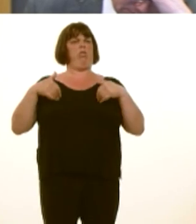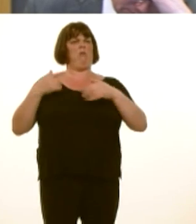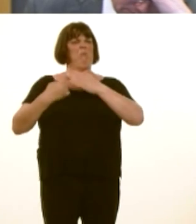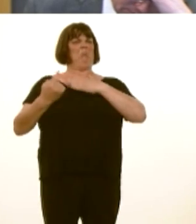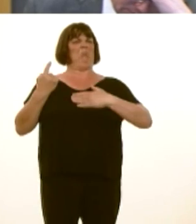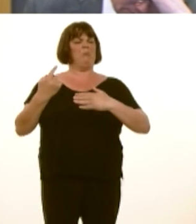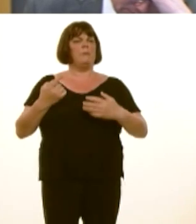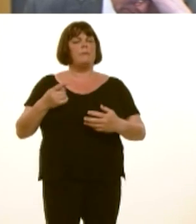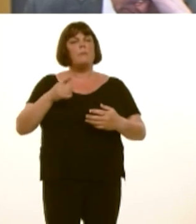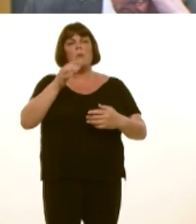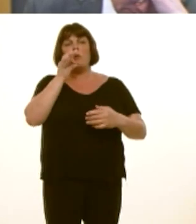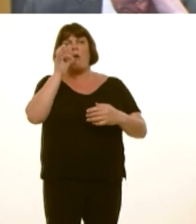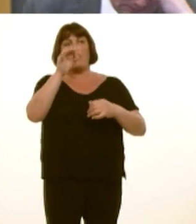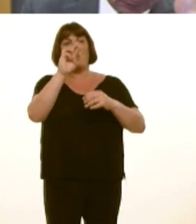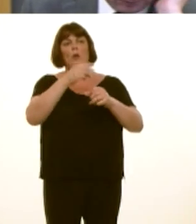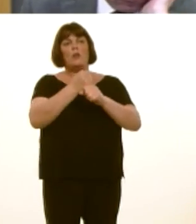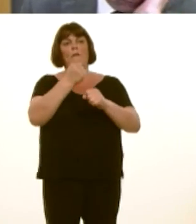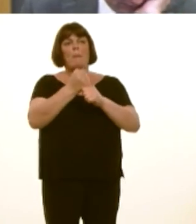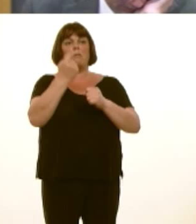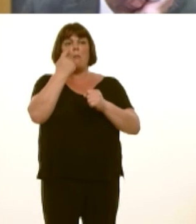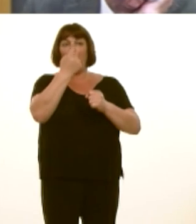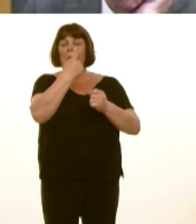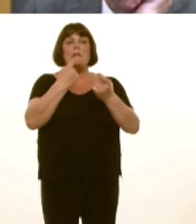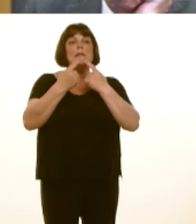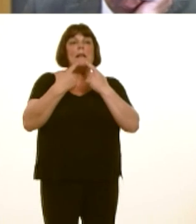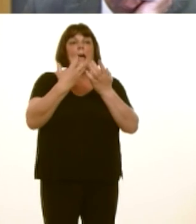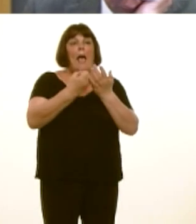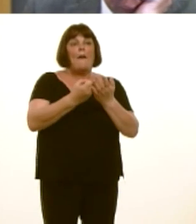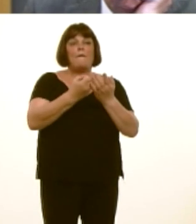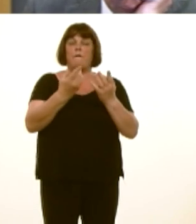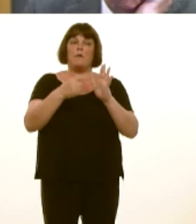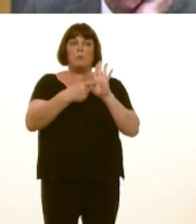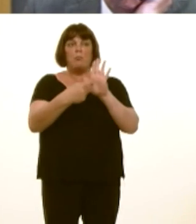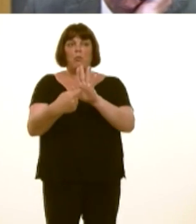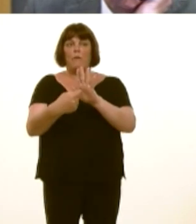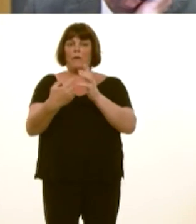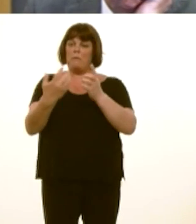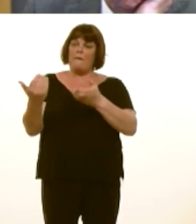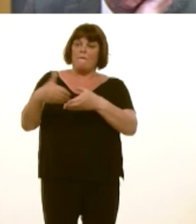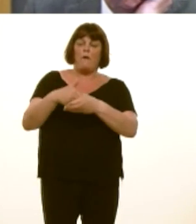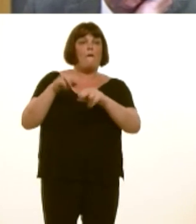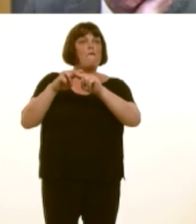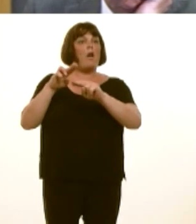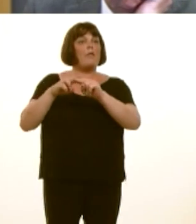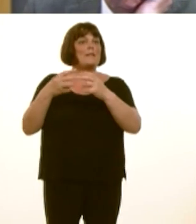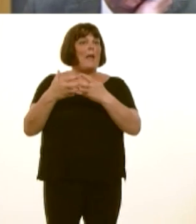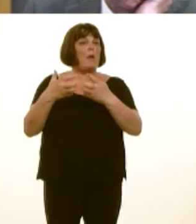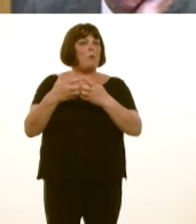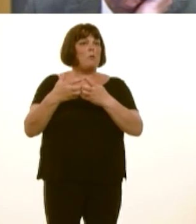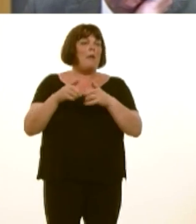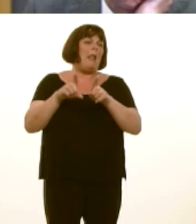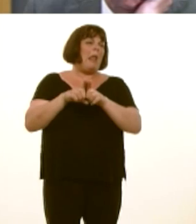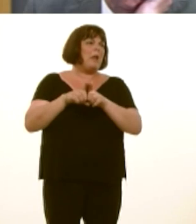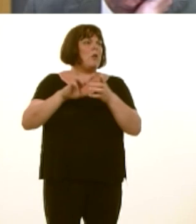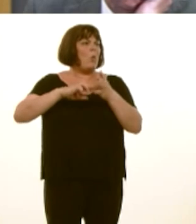therefore, does the Welsh Government compile and hold on the levels of engagement with fathers by Welsh Government programmes, including